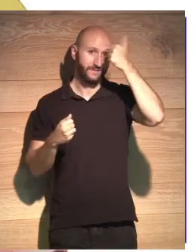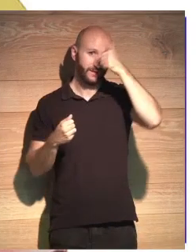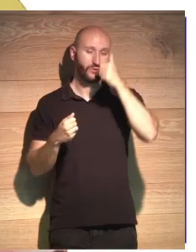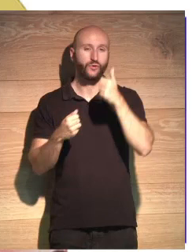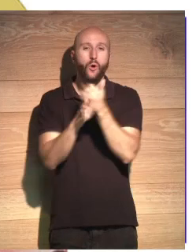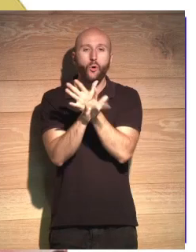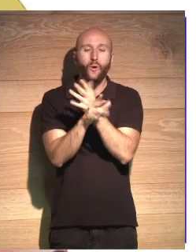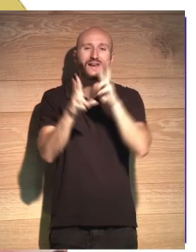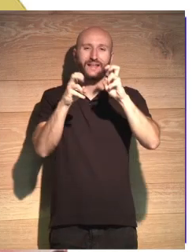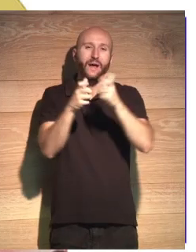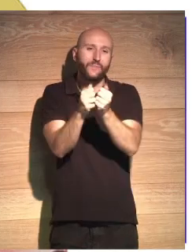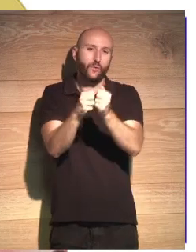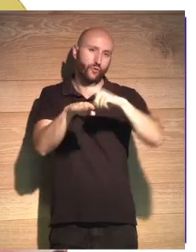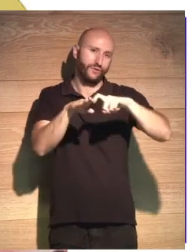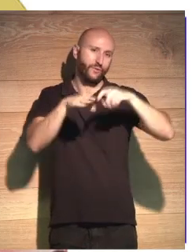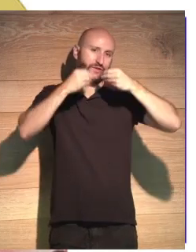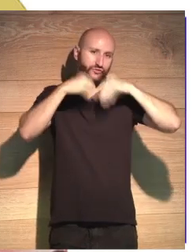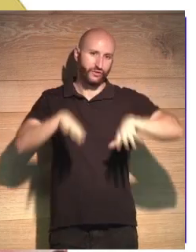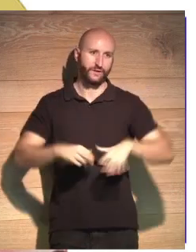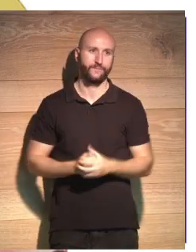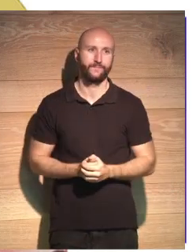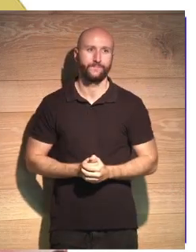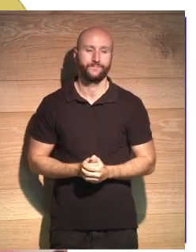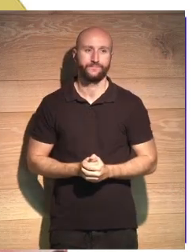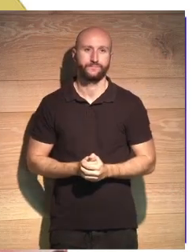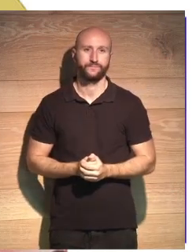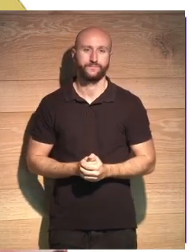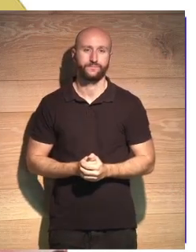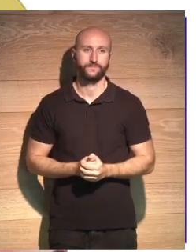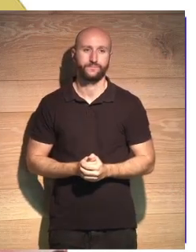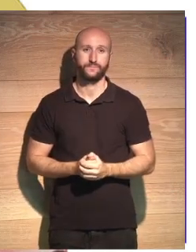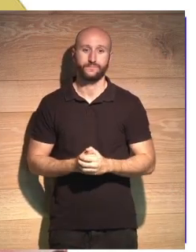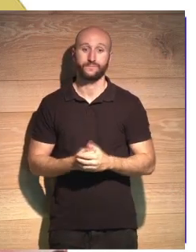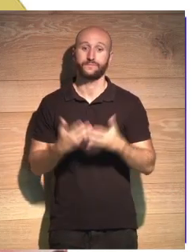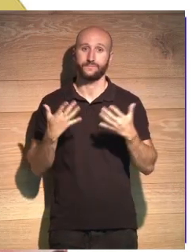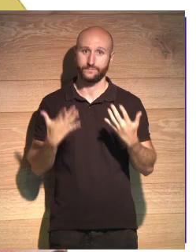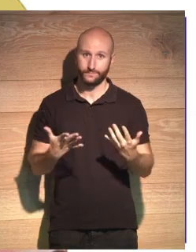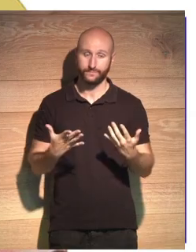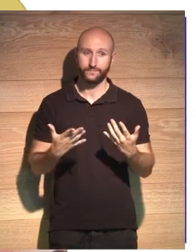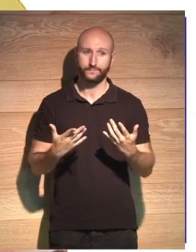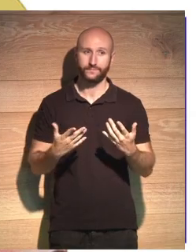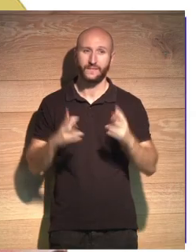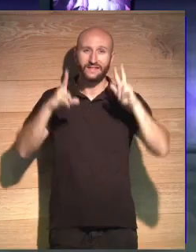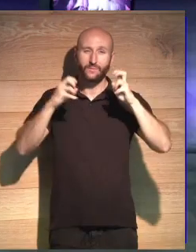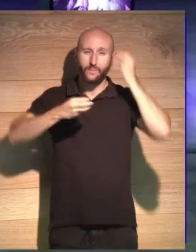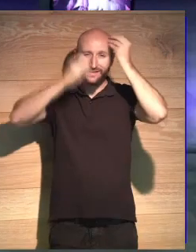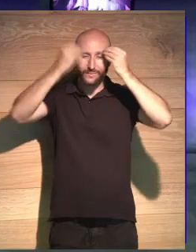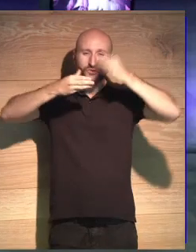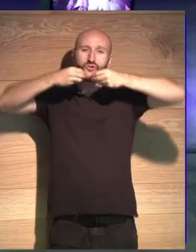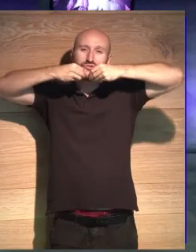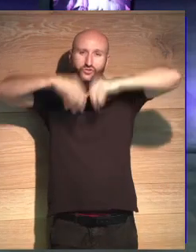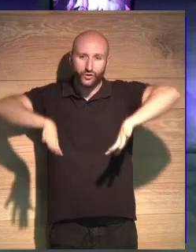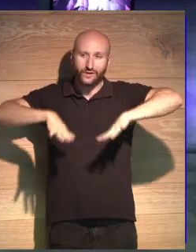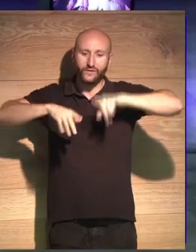several children were playing historical games, and we tried to develop these